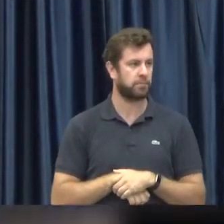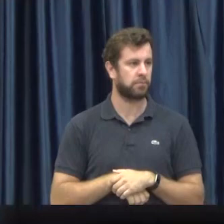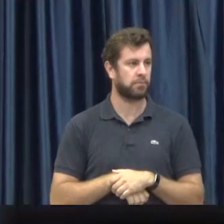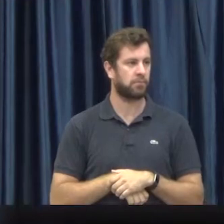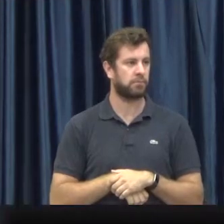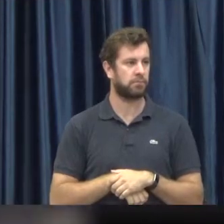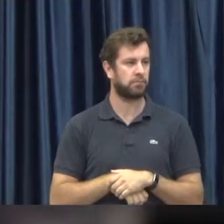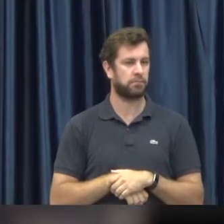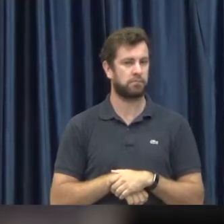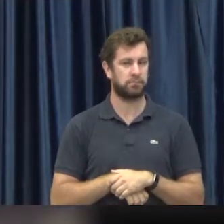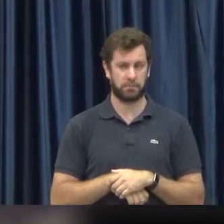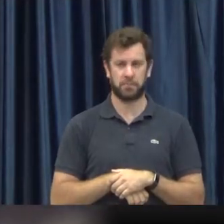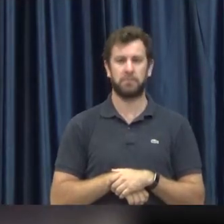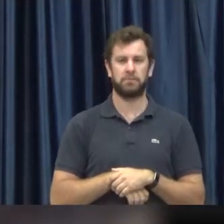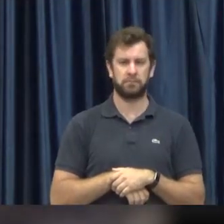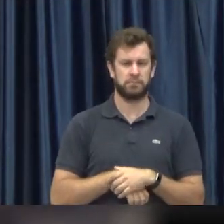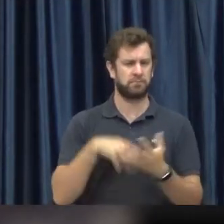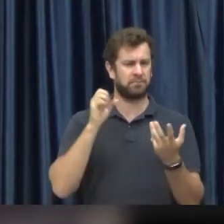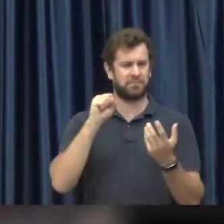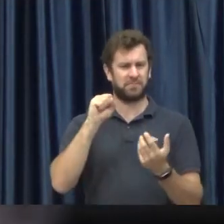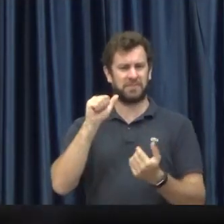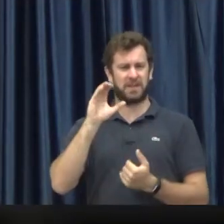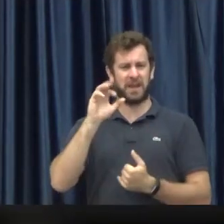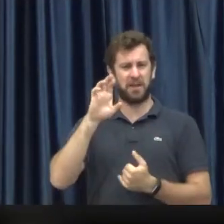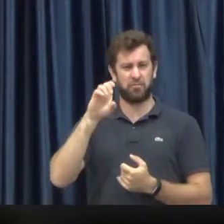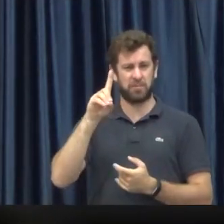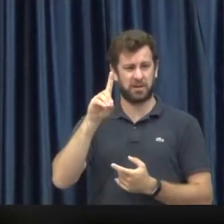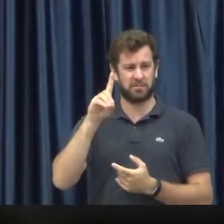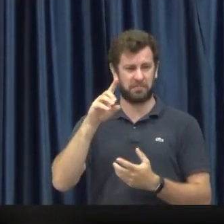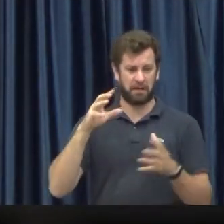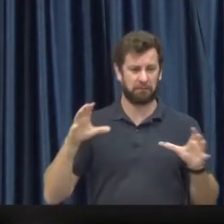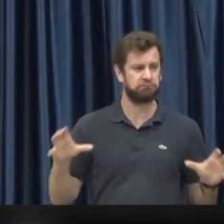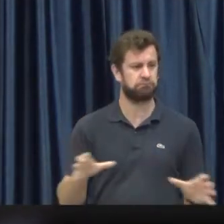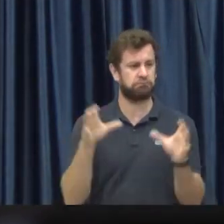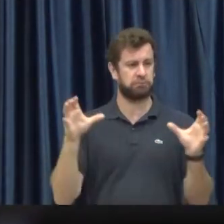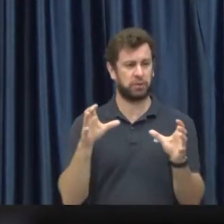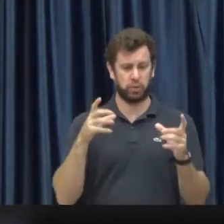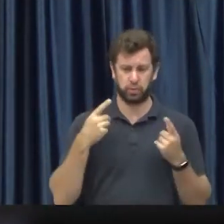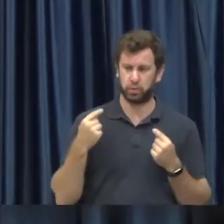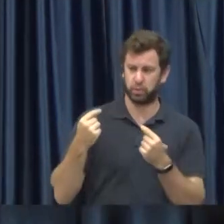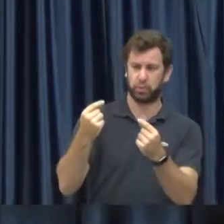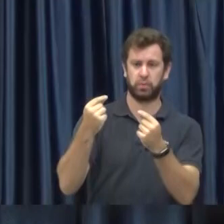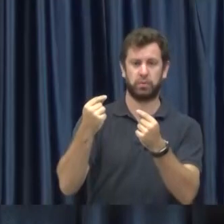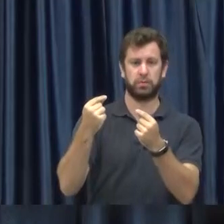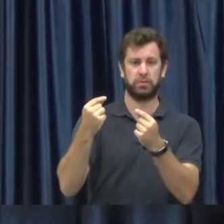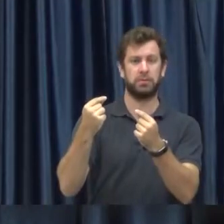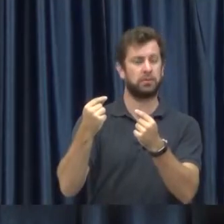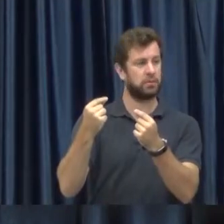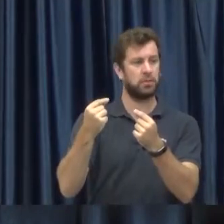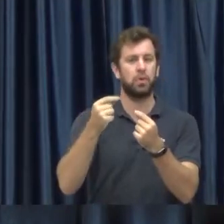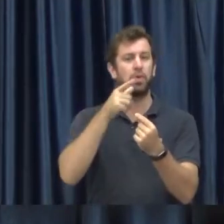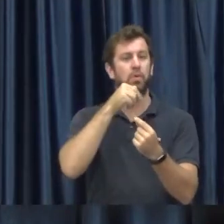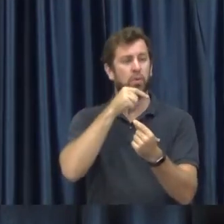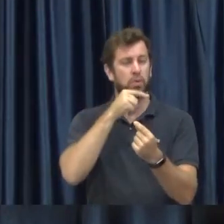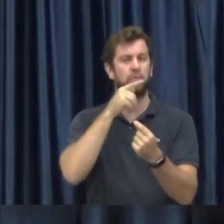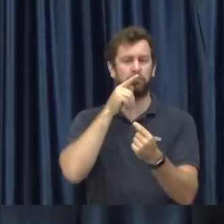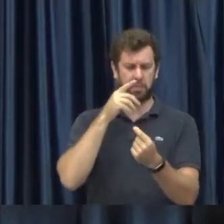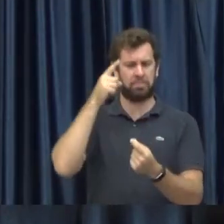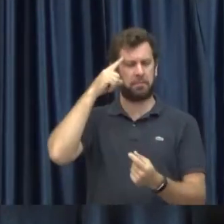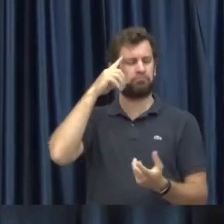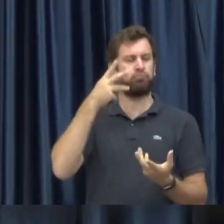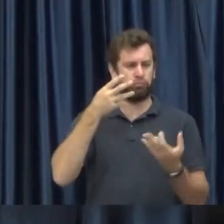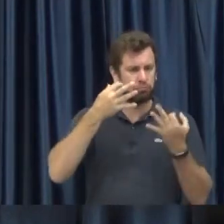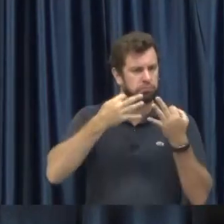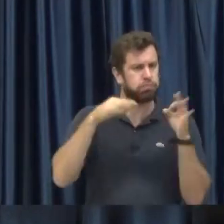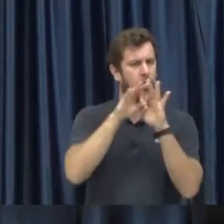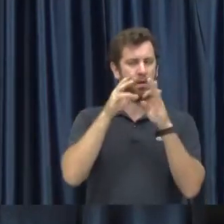these sacred acts that are going on and the precincts that we are going to, whoever honors this